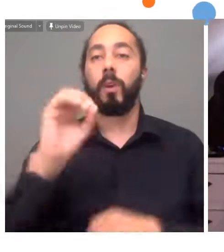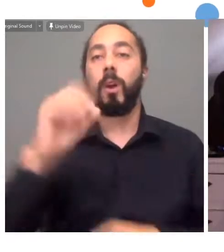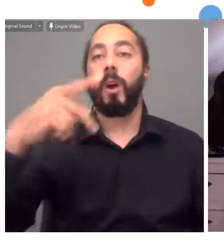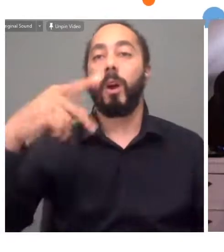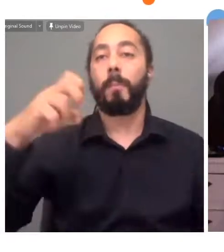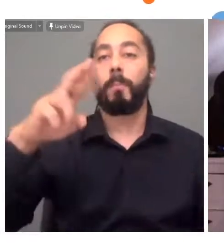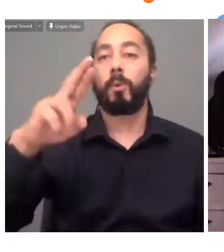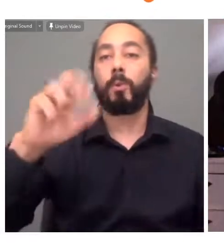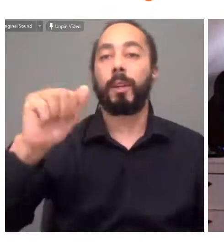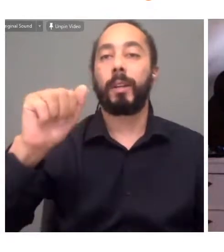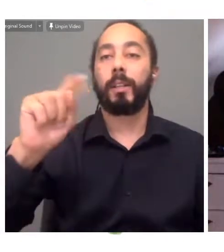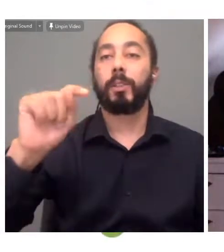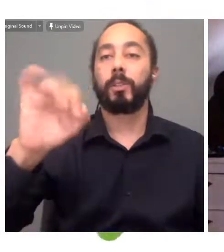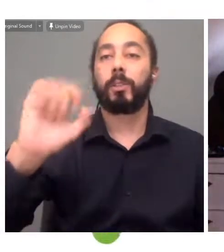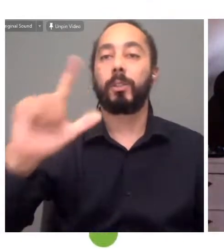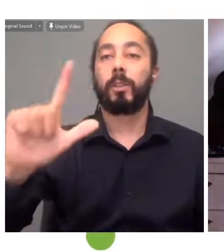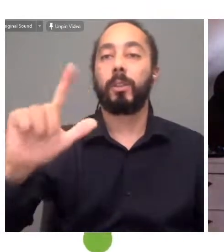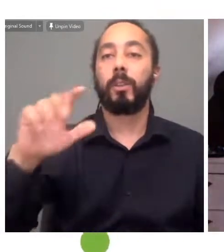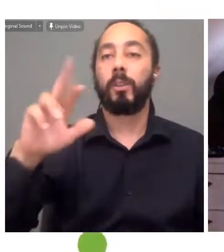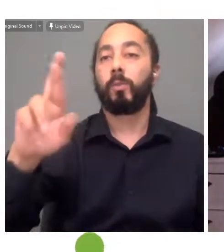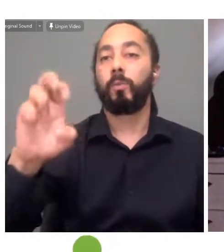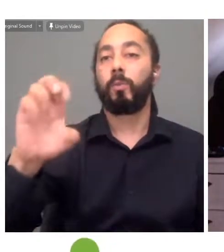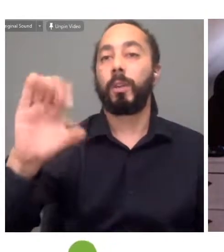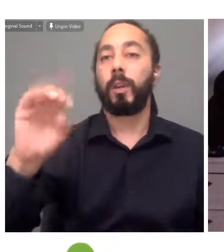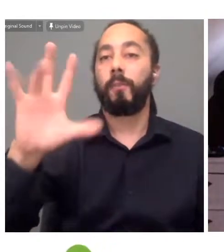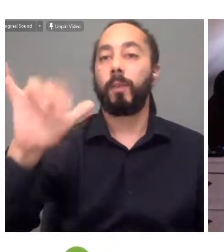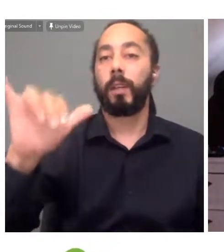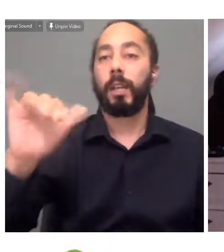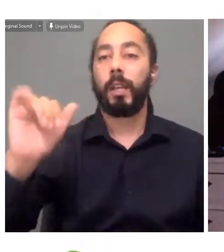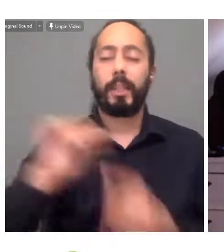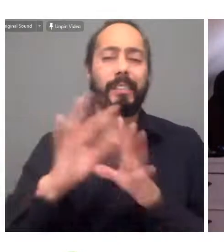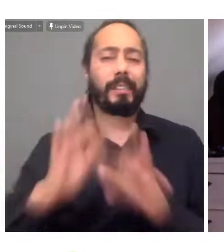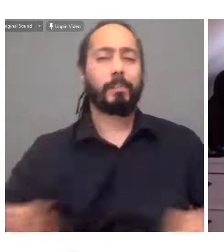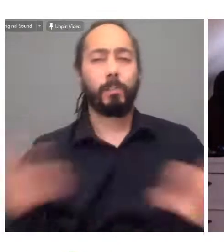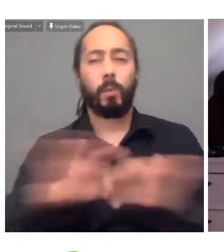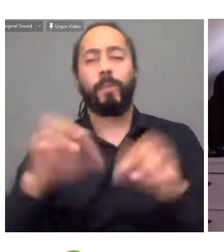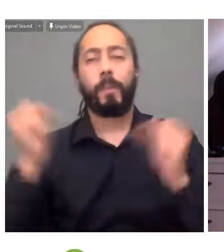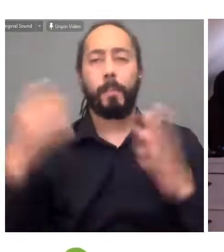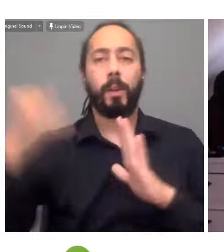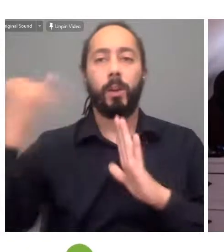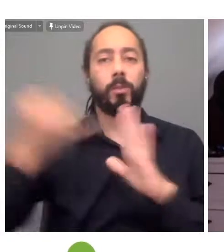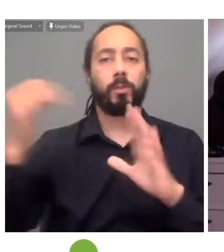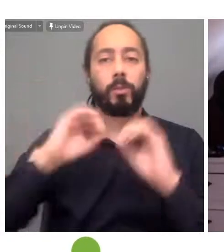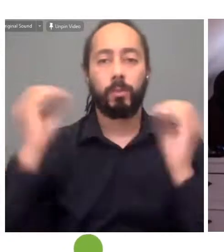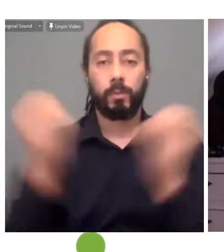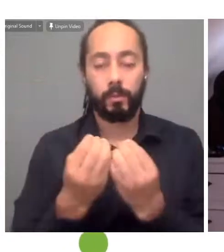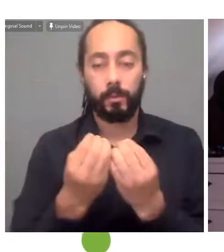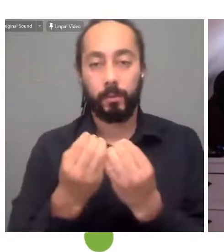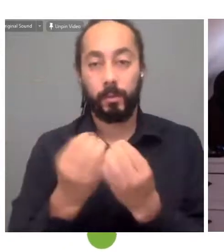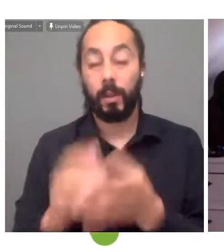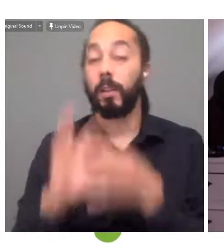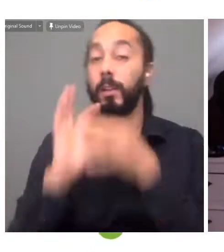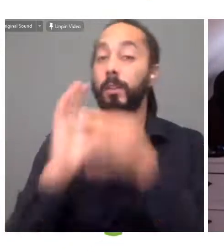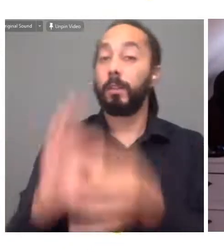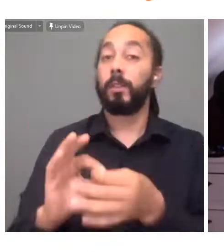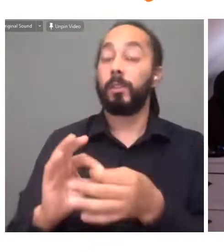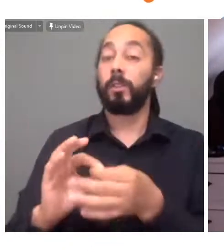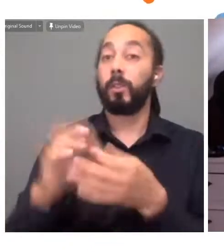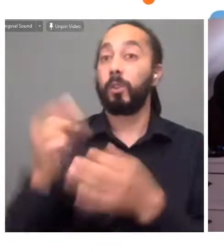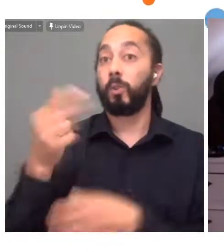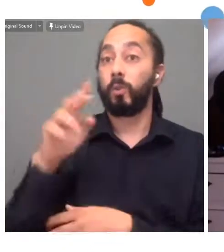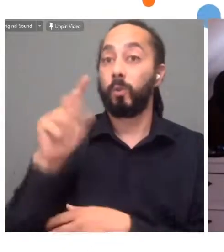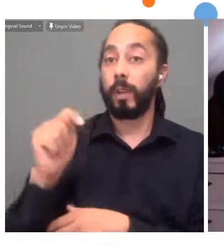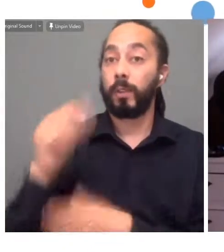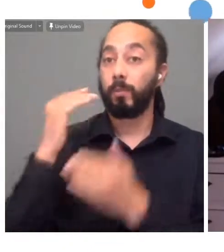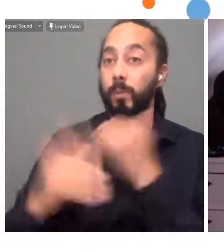for artists, arts organizations. And the areas I'd like to explore are around the granting processes itself. They're